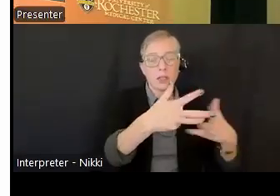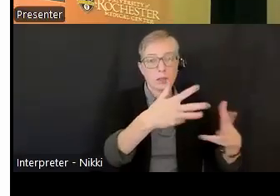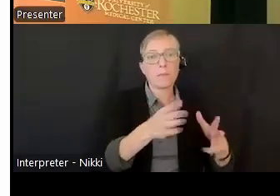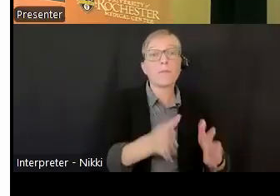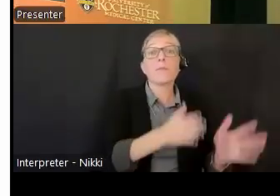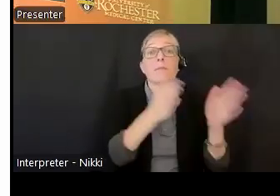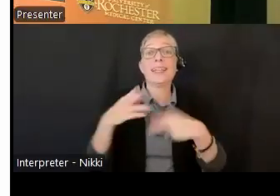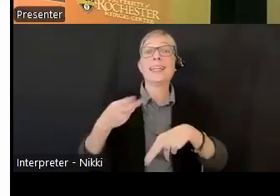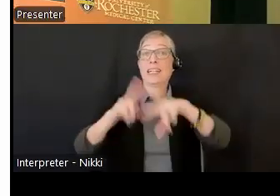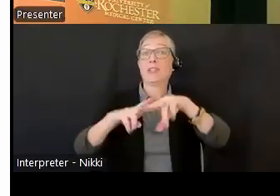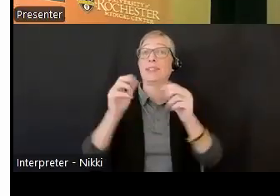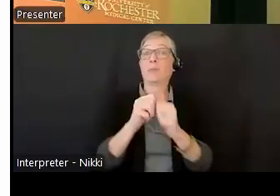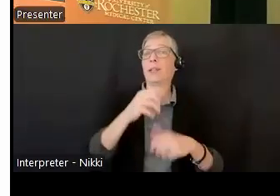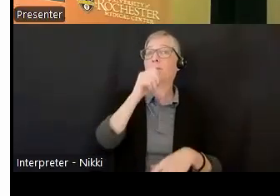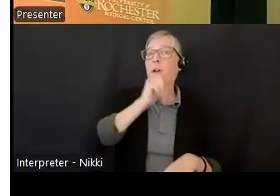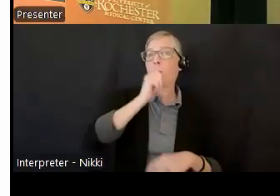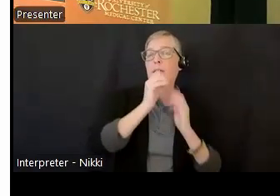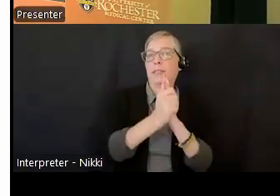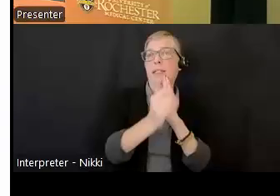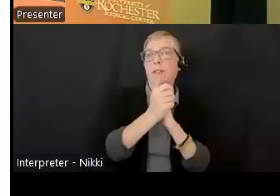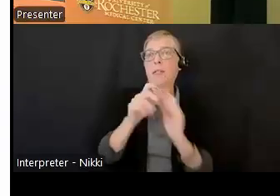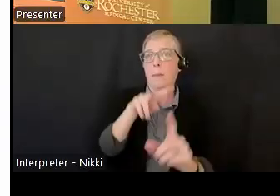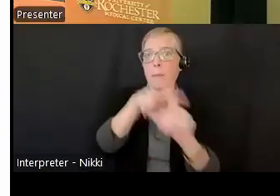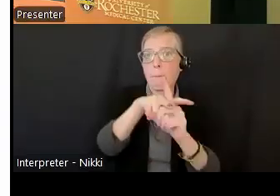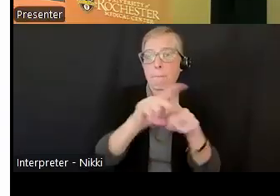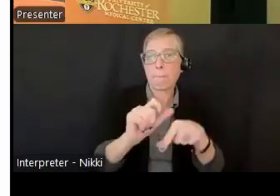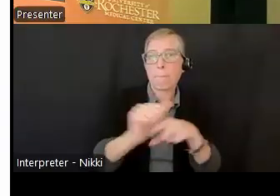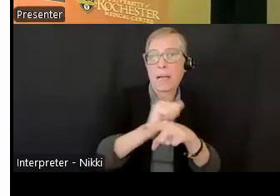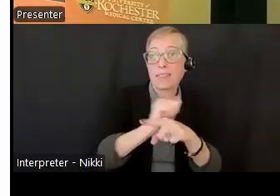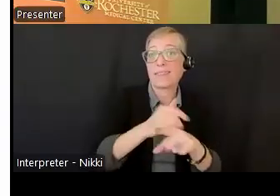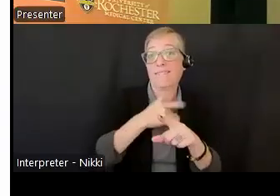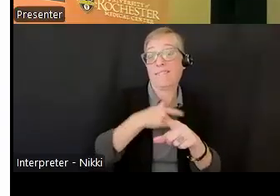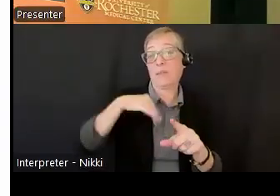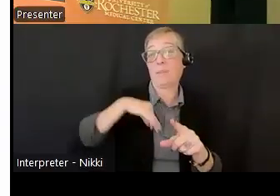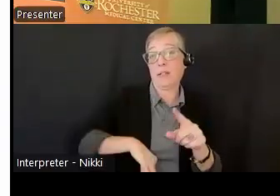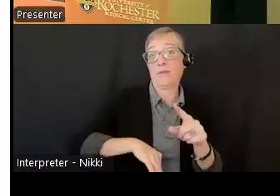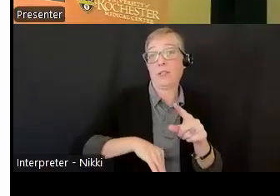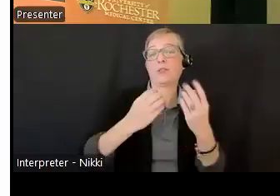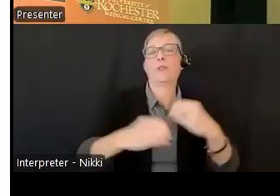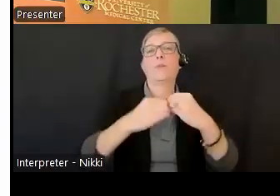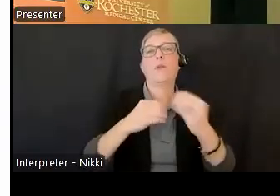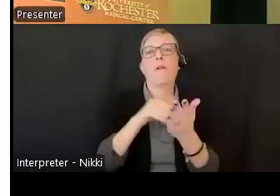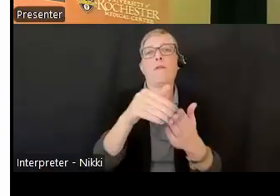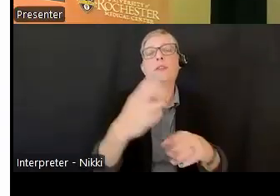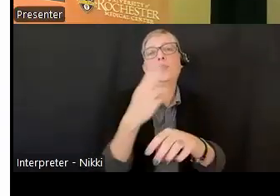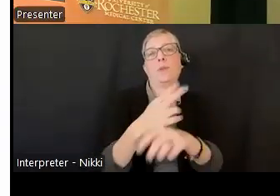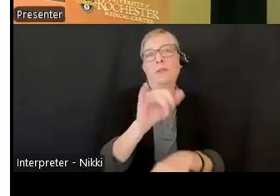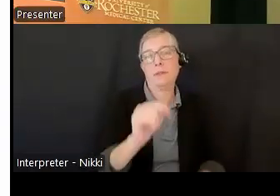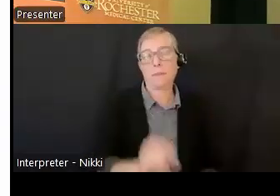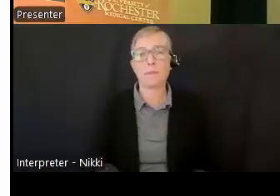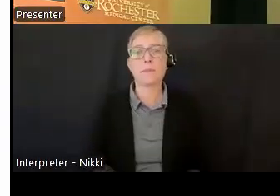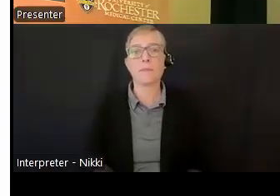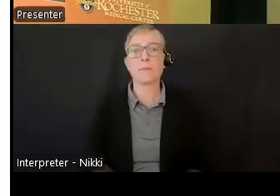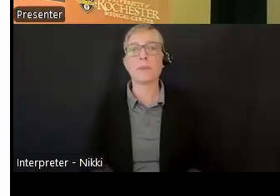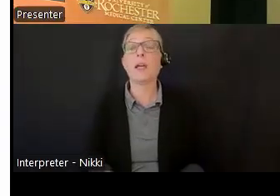those coping skills and finding that coping skill to be helpful over time, the more they engaged. Of note, the pain